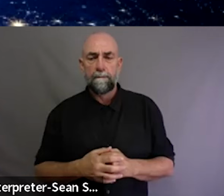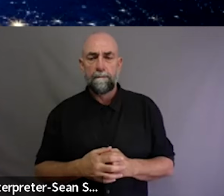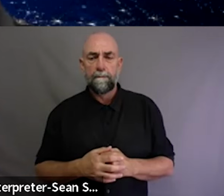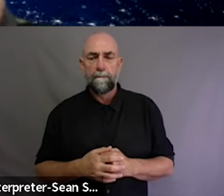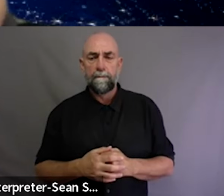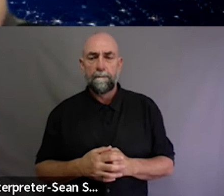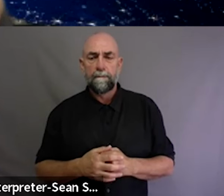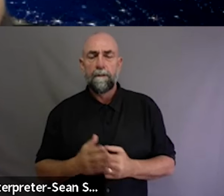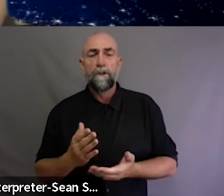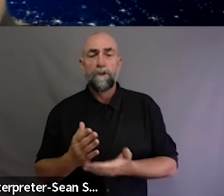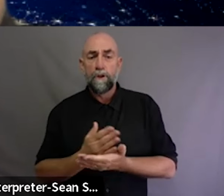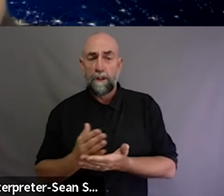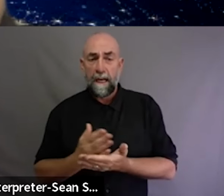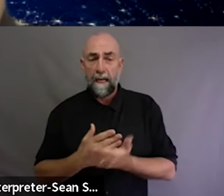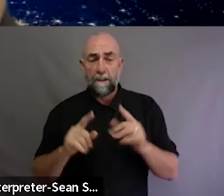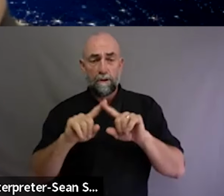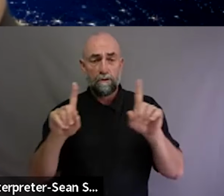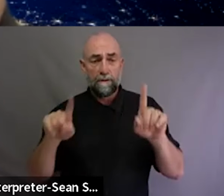screen.